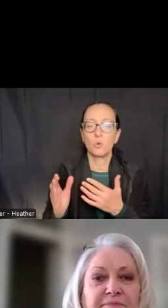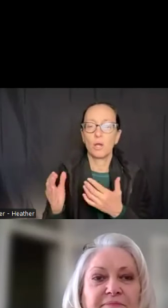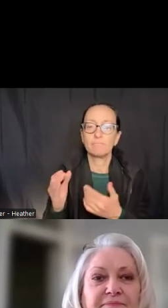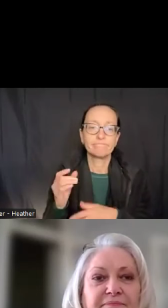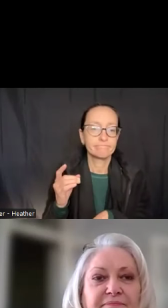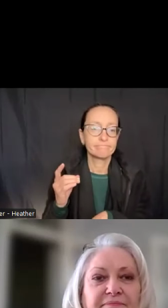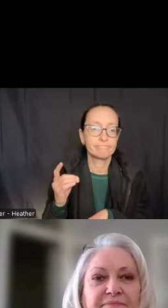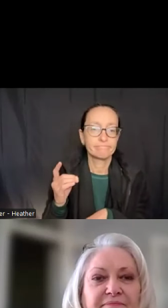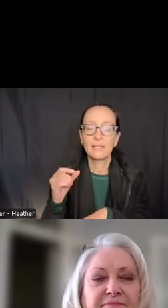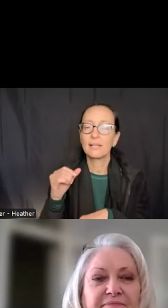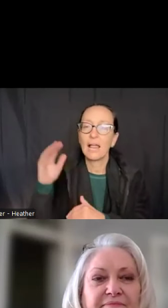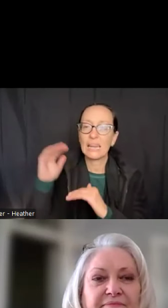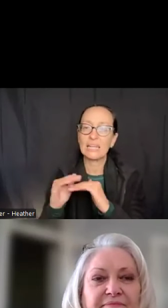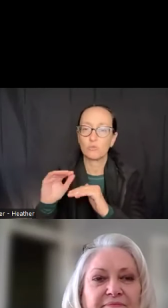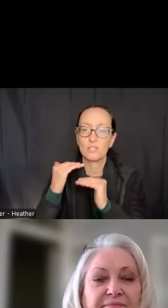slide.